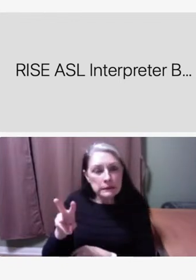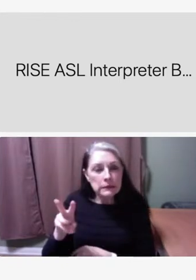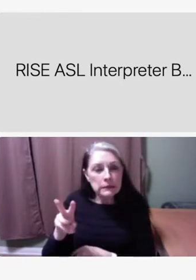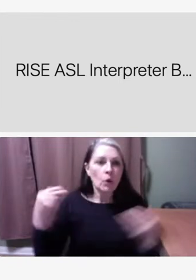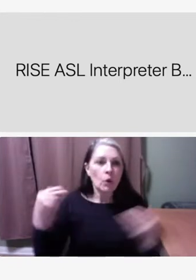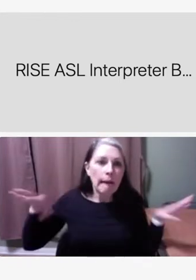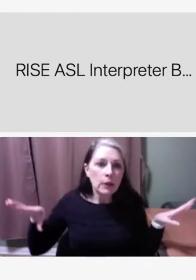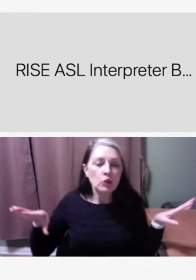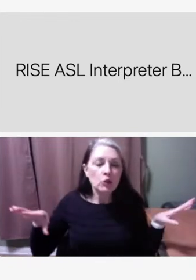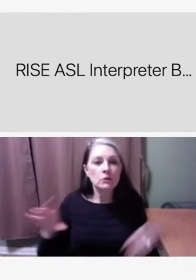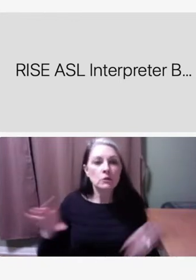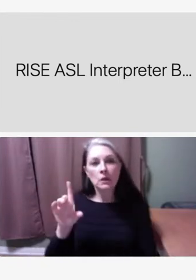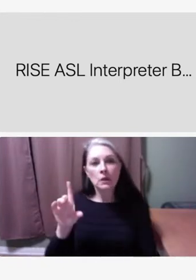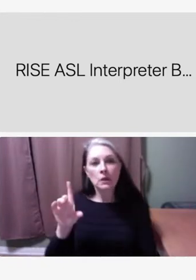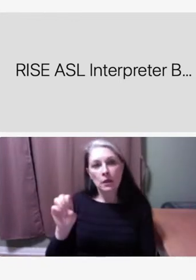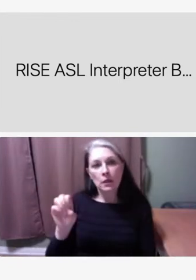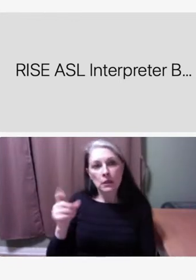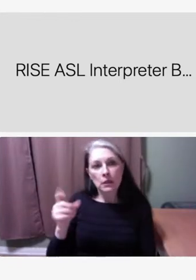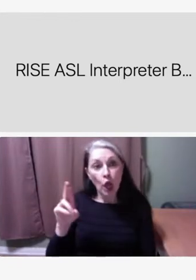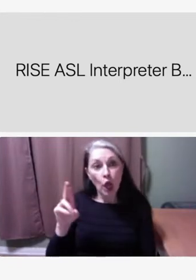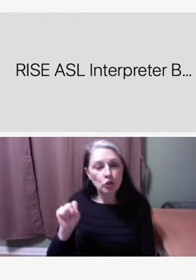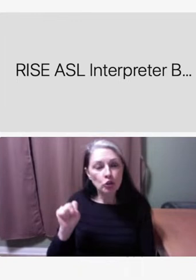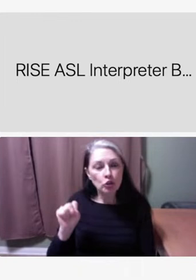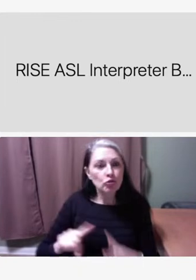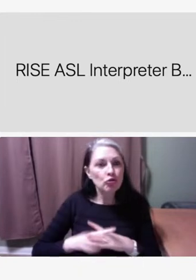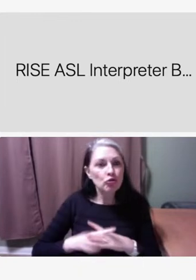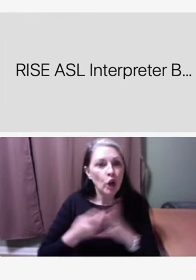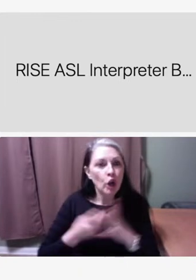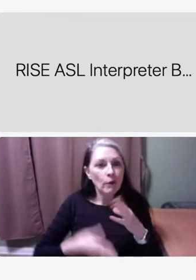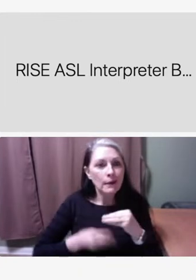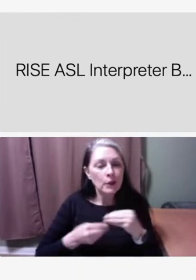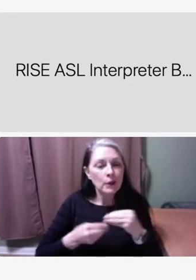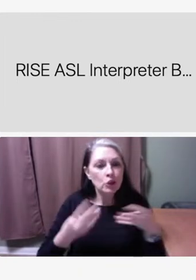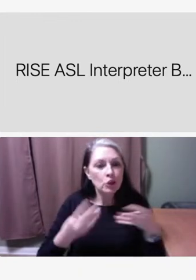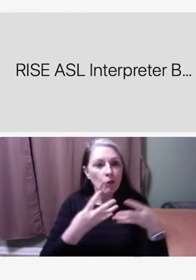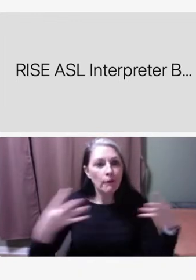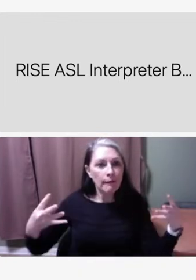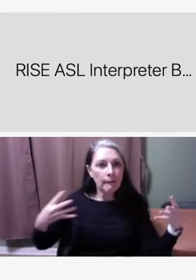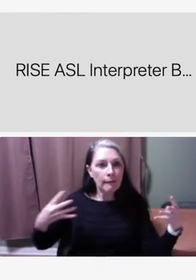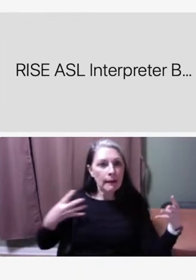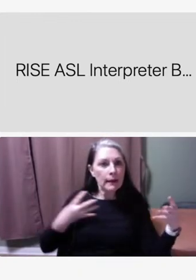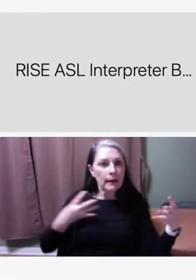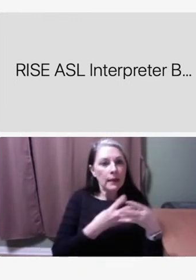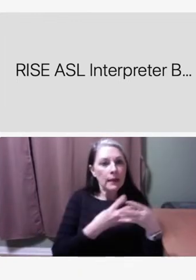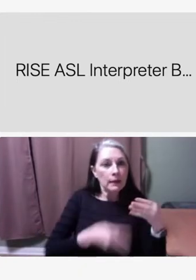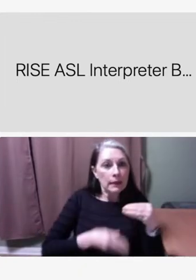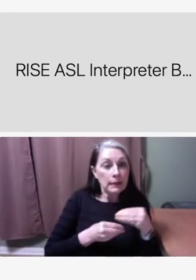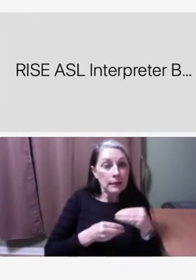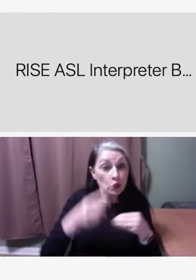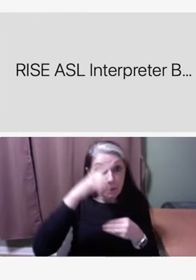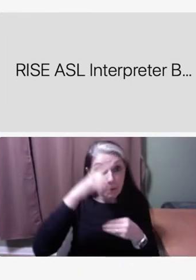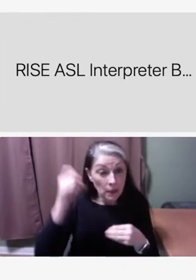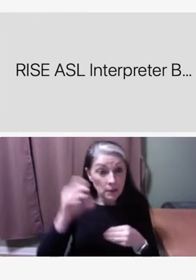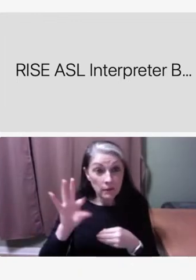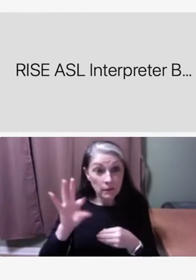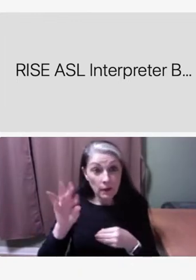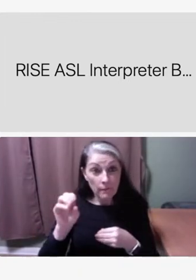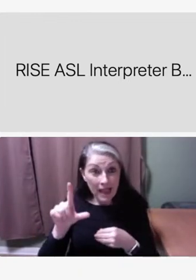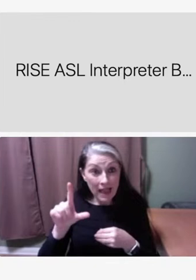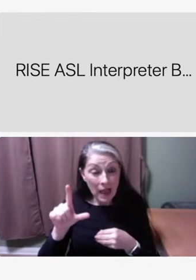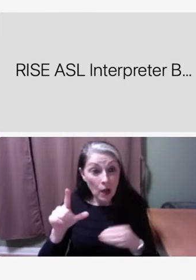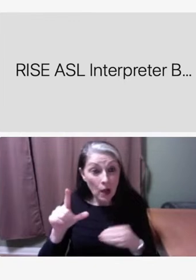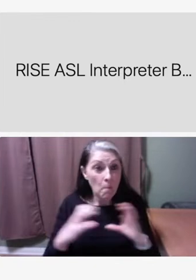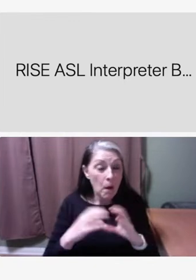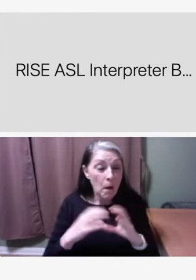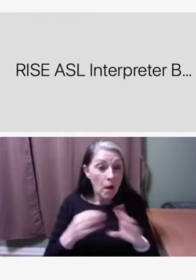starting to put additional netting up because of the foul balls hitting the